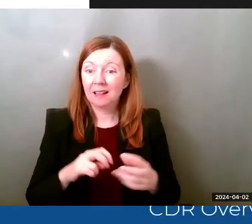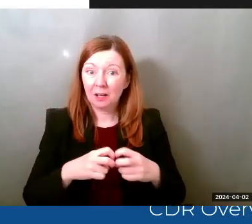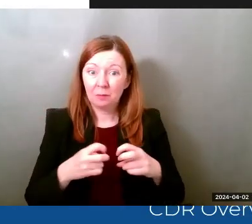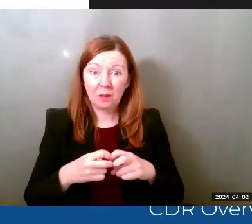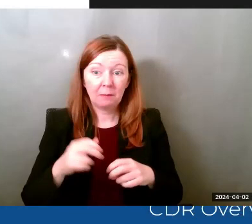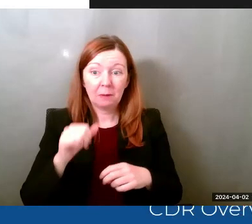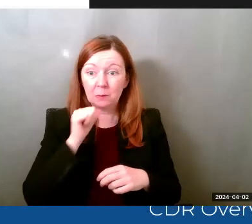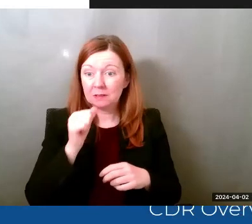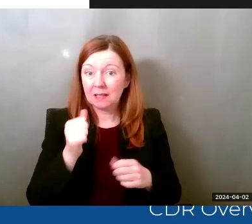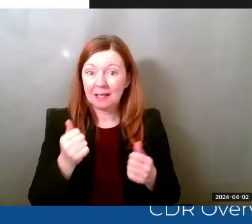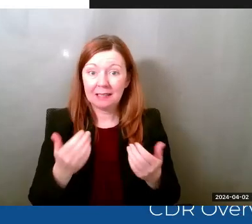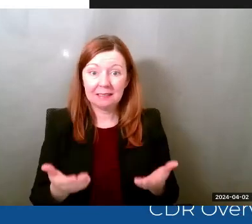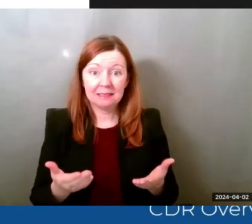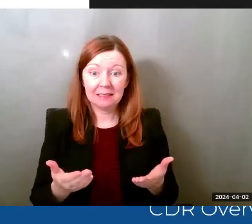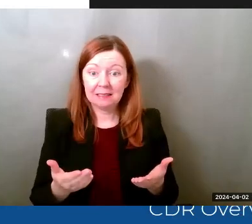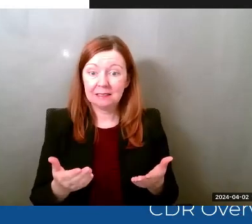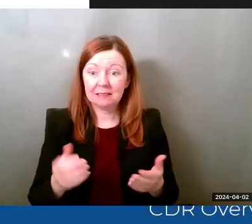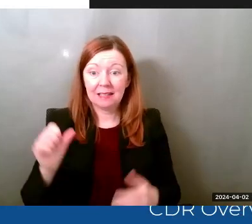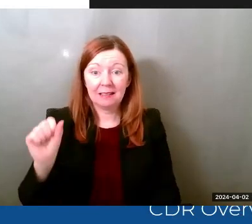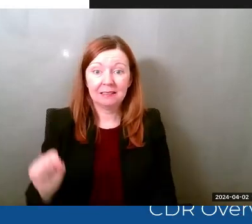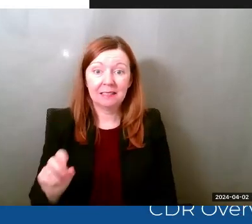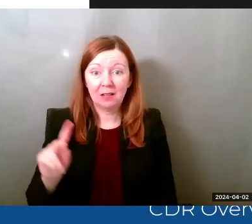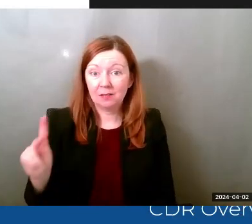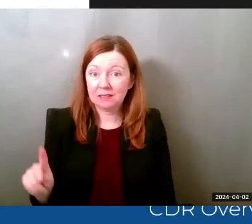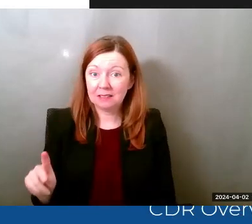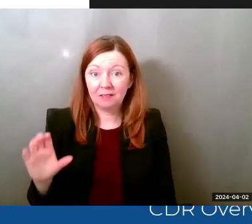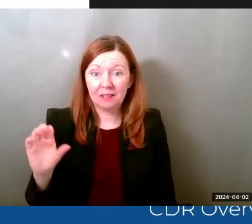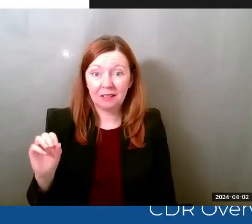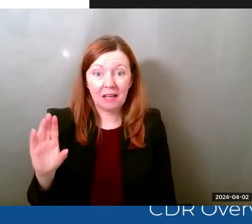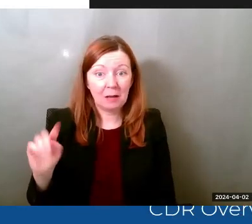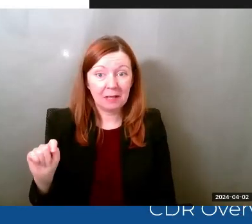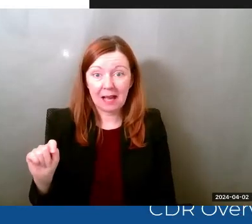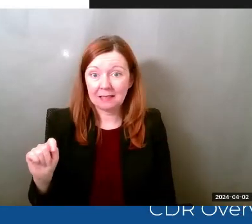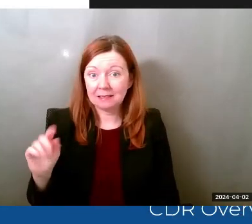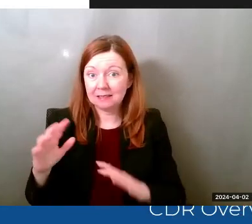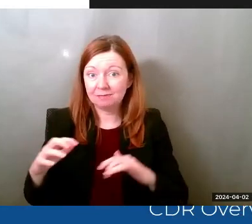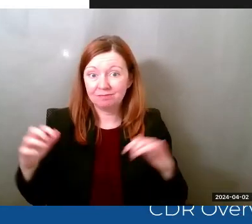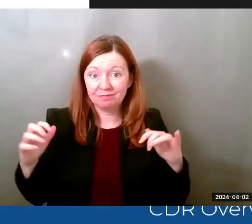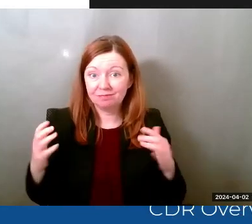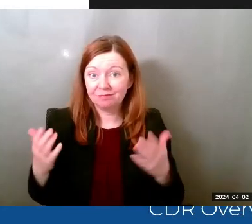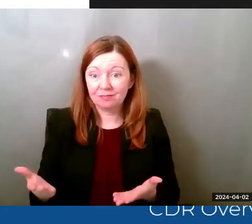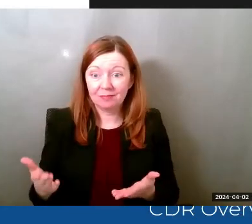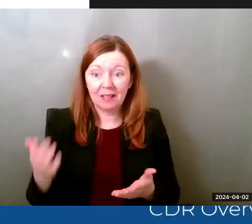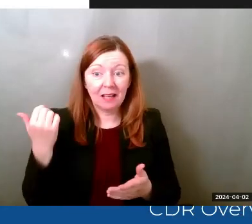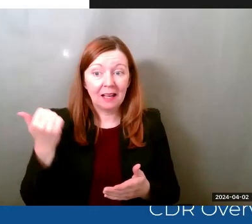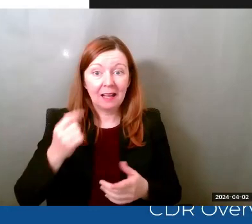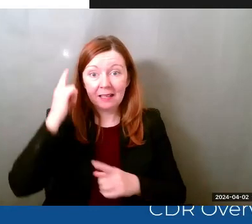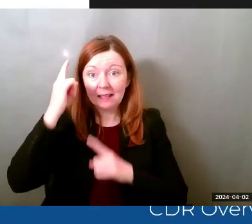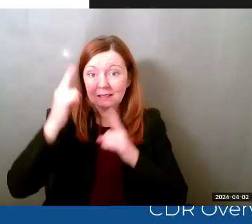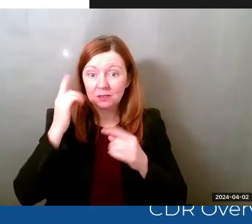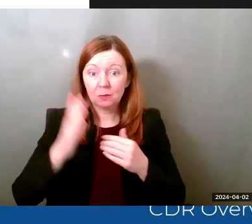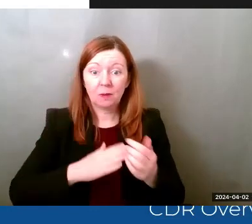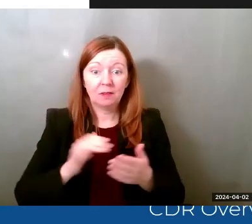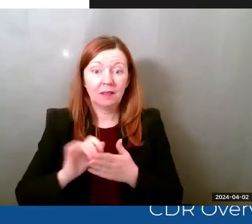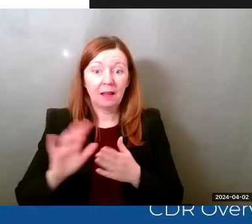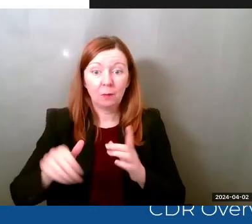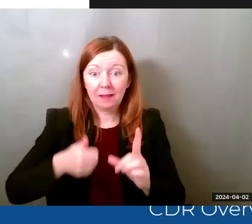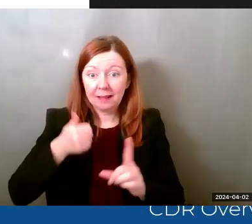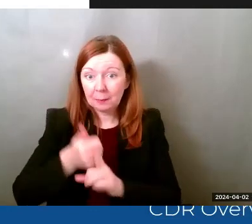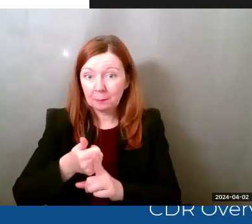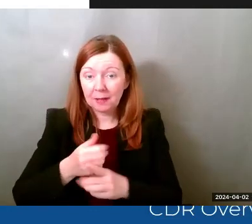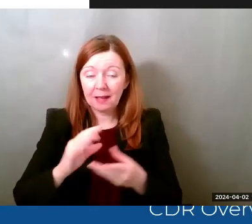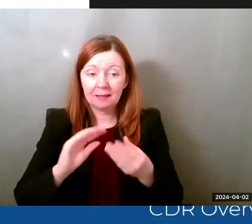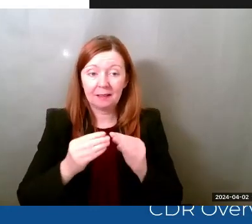not exist at the South Philadelphia Comcast venue. Is there any consideration of whether that will impact the number